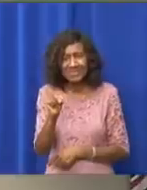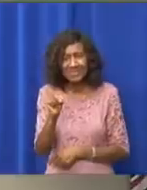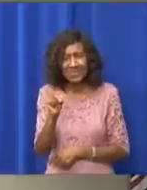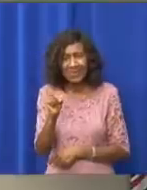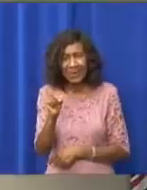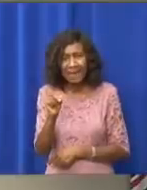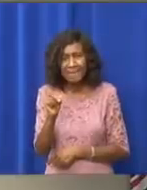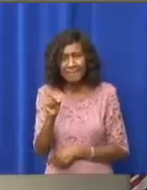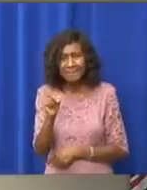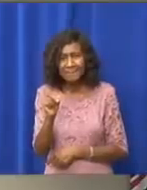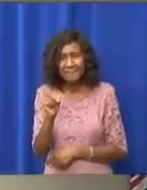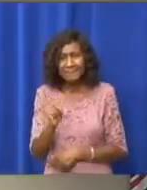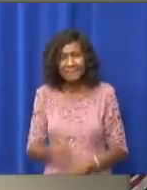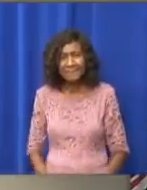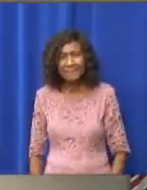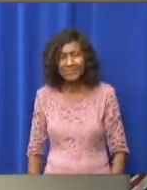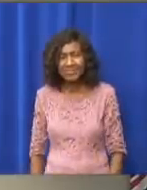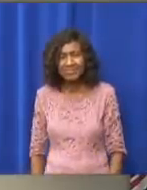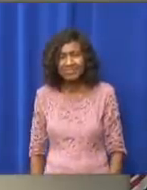Can you say no any better, John?